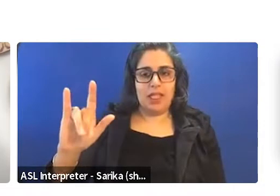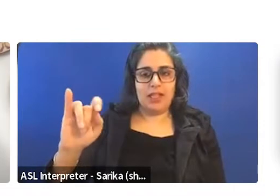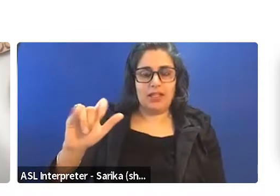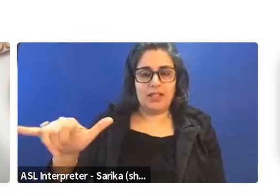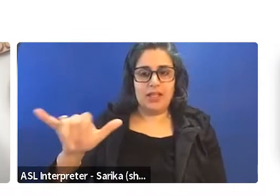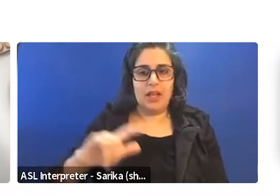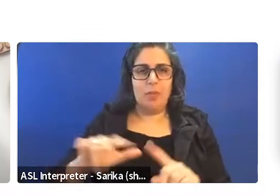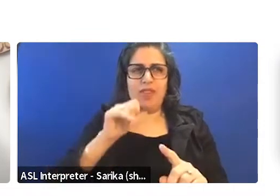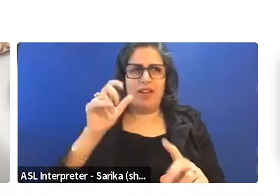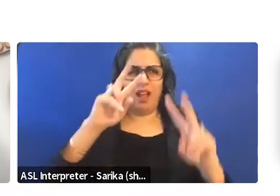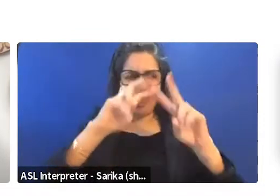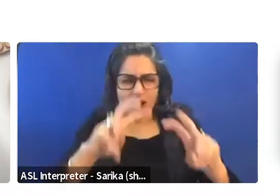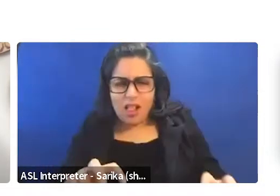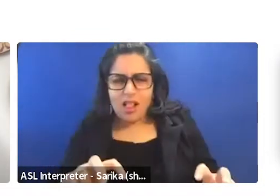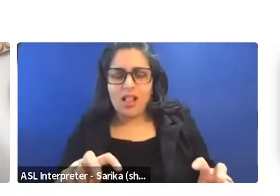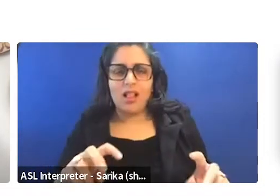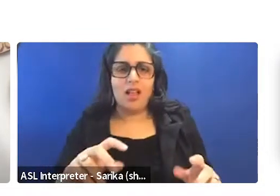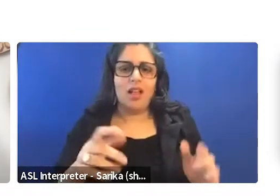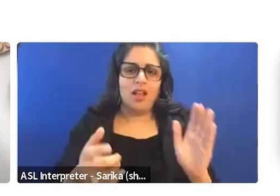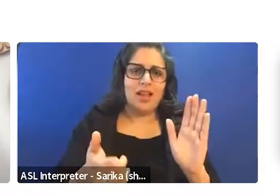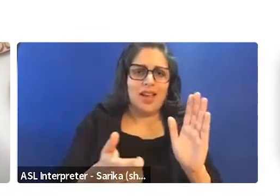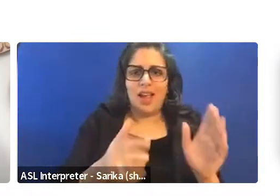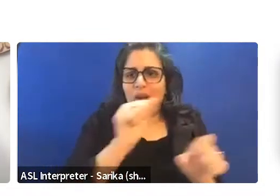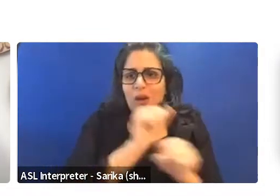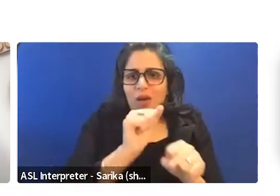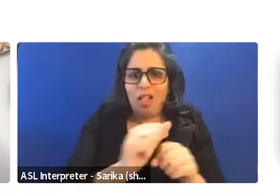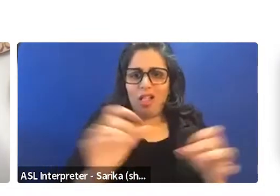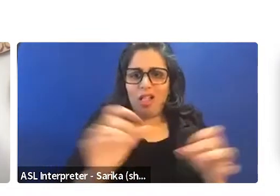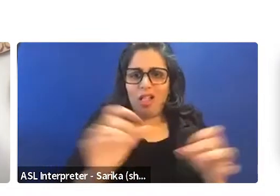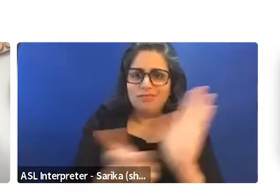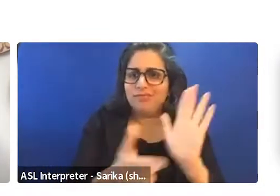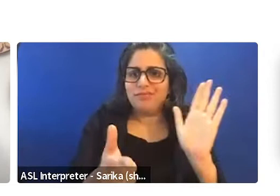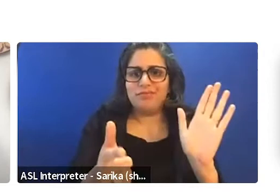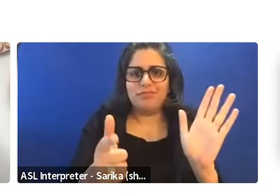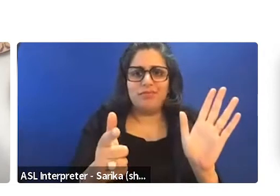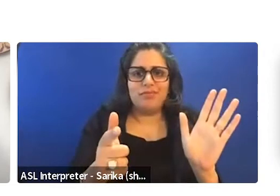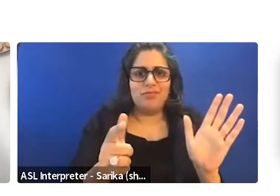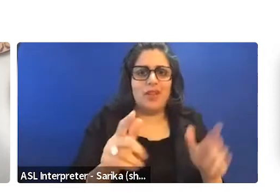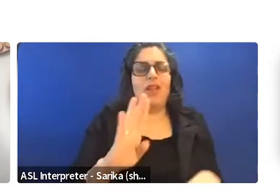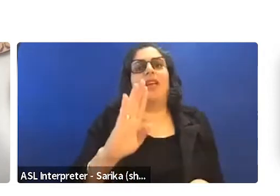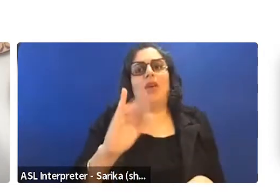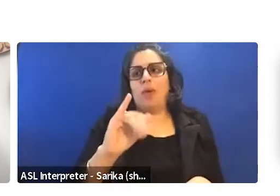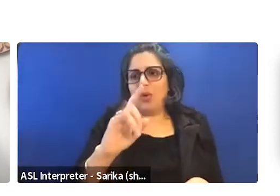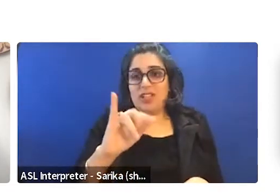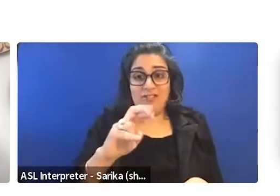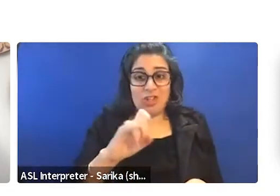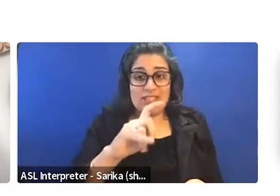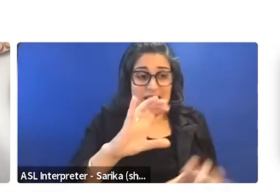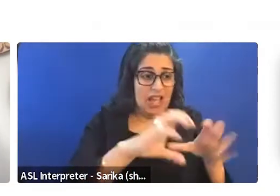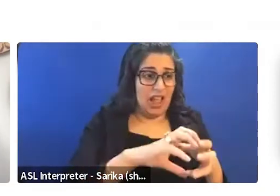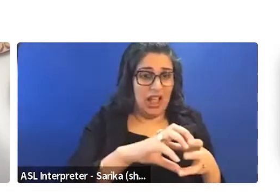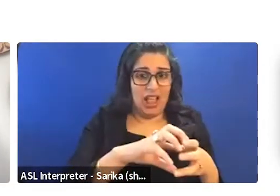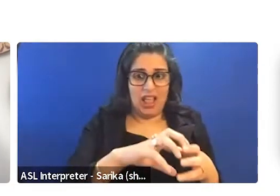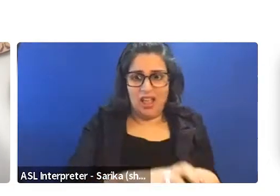at their sourcing and labor violations and the displacement of biodiversity as well as communities.